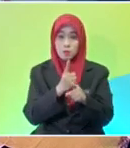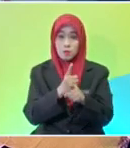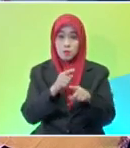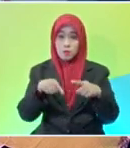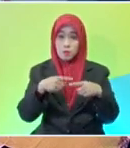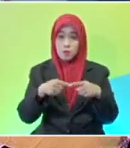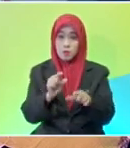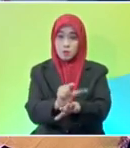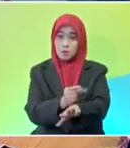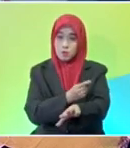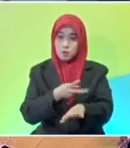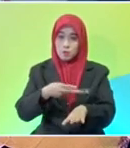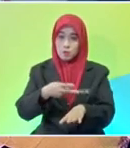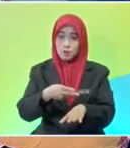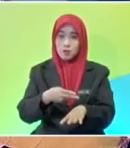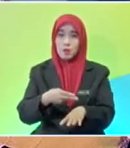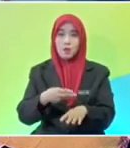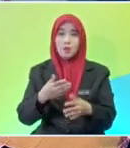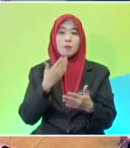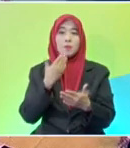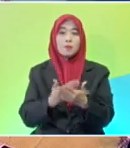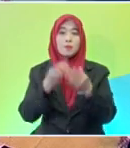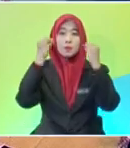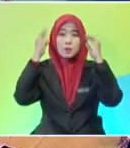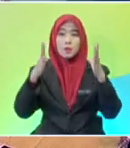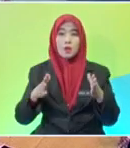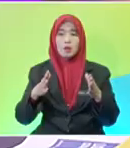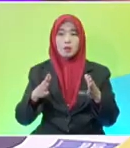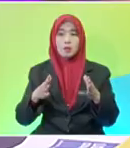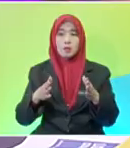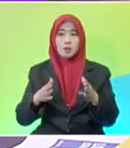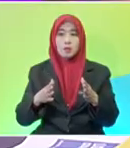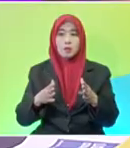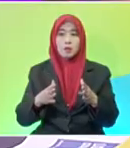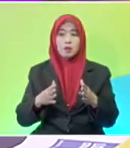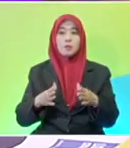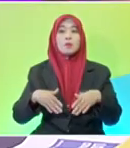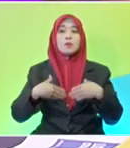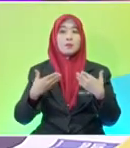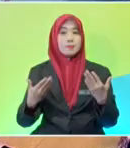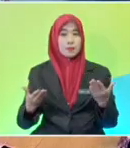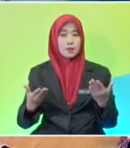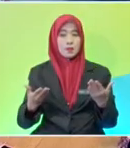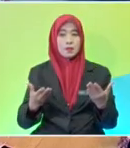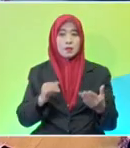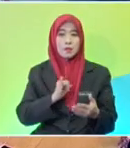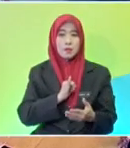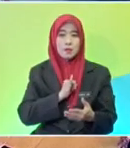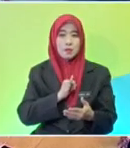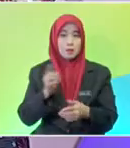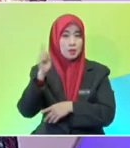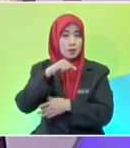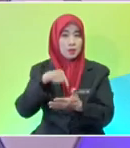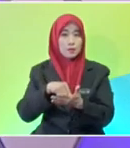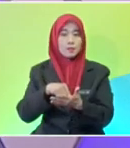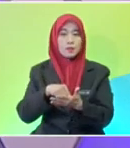right, pupils? All right, now, teacher, I do want to ask you, how did I do overall today in our class? Okay, I tell you, Shafika, you did very